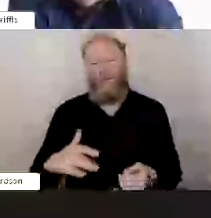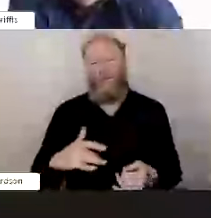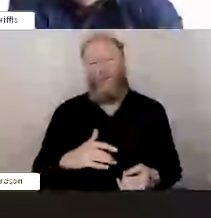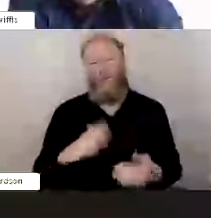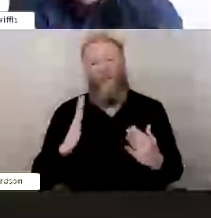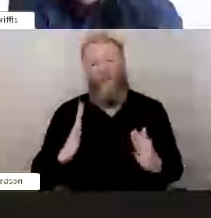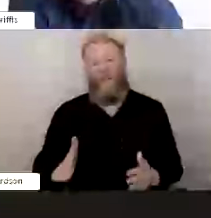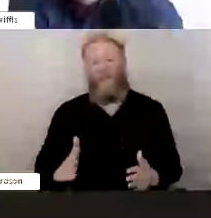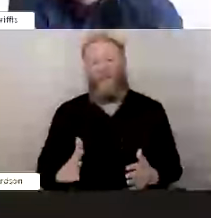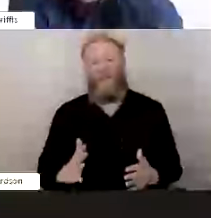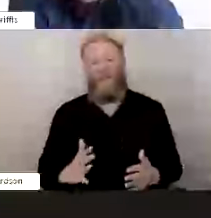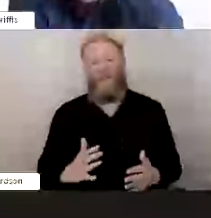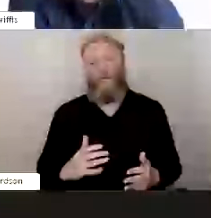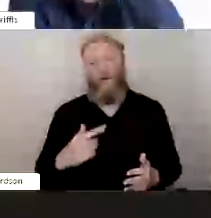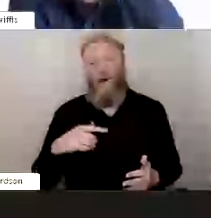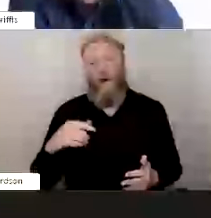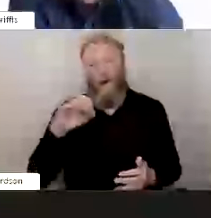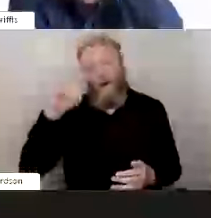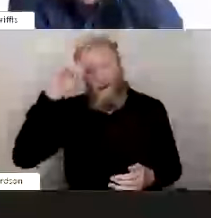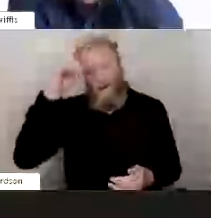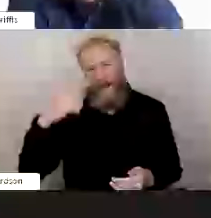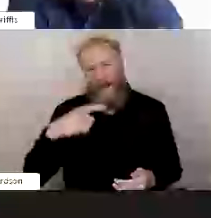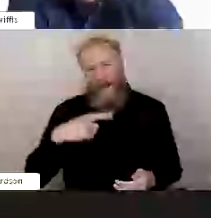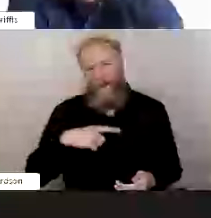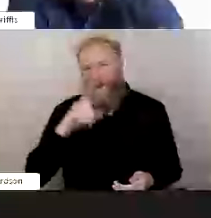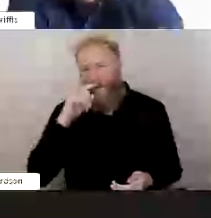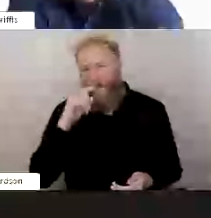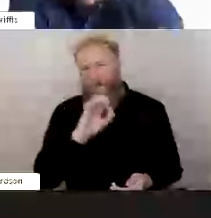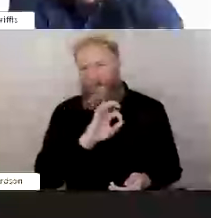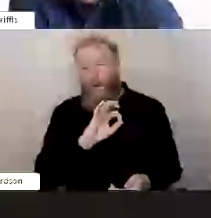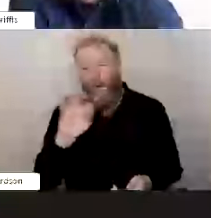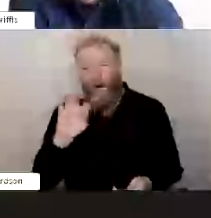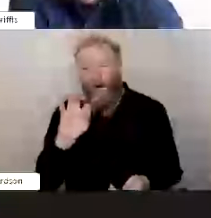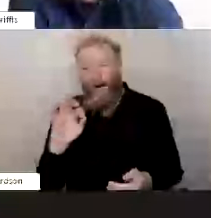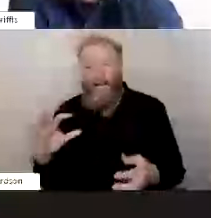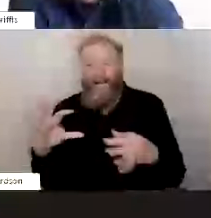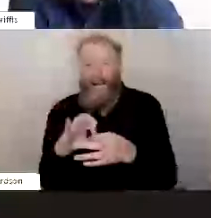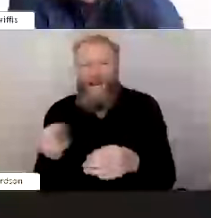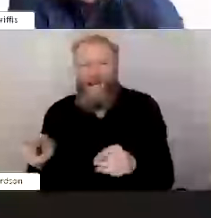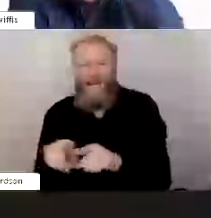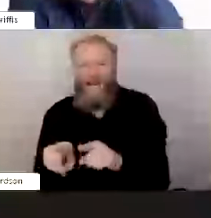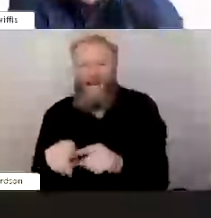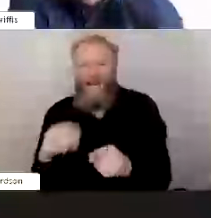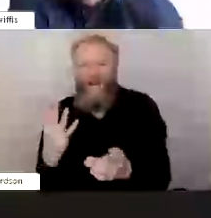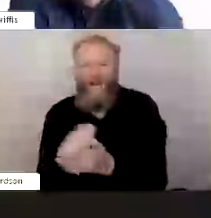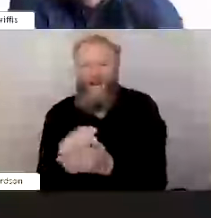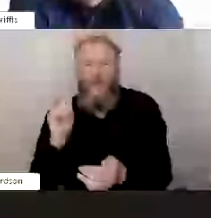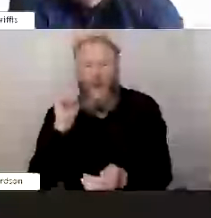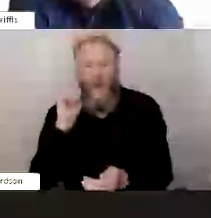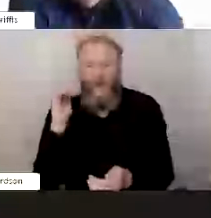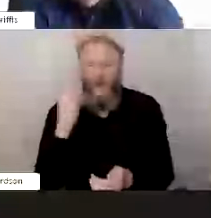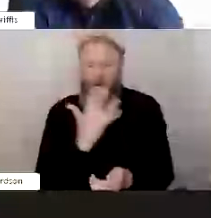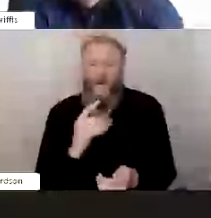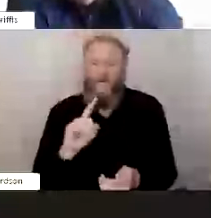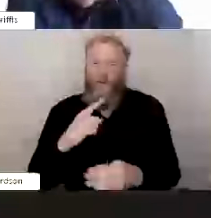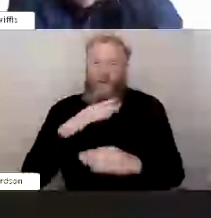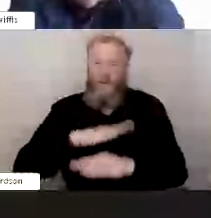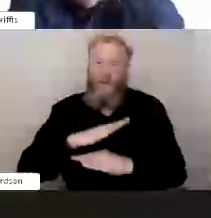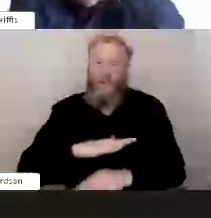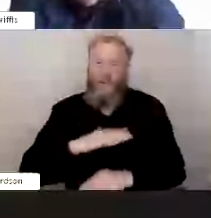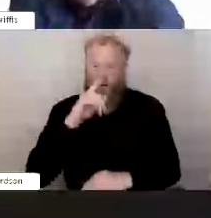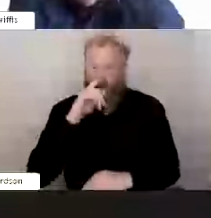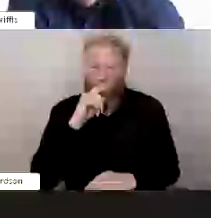understand why the connection is not made to the First Nations experience in that context. Or there's been